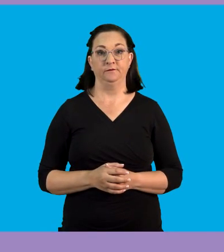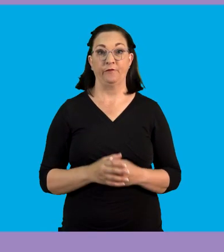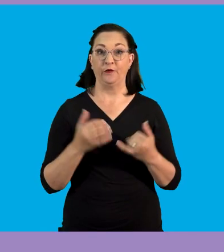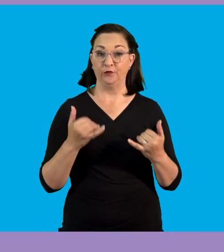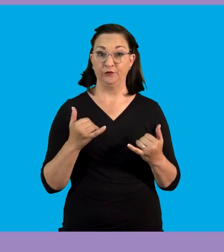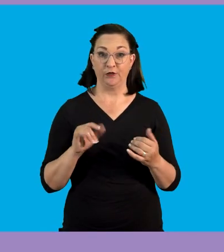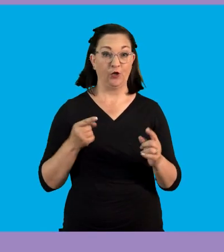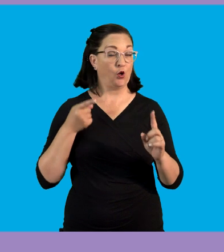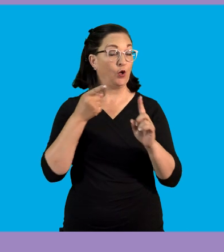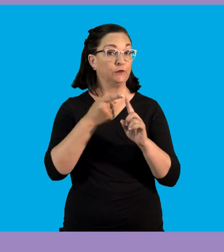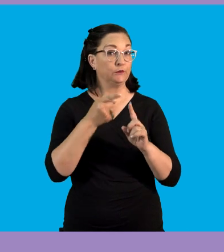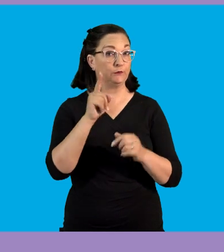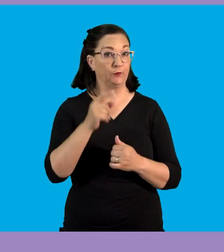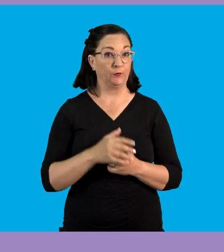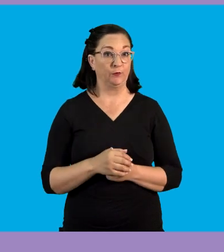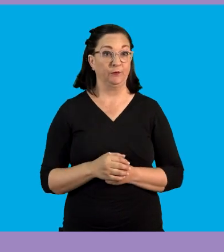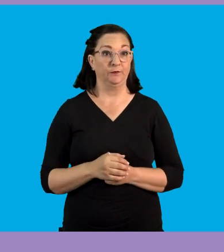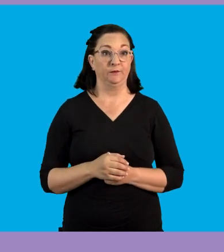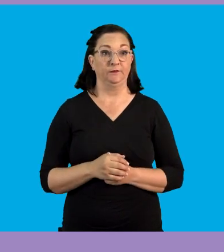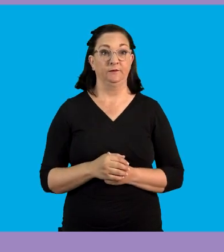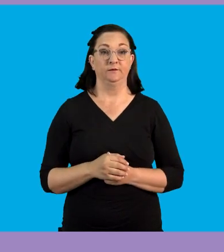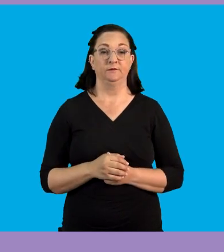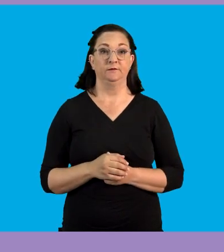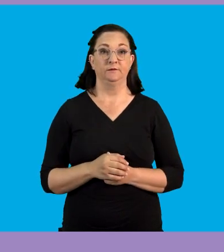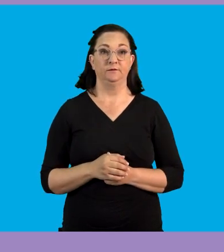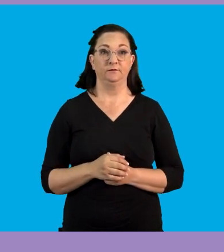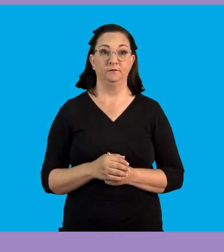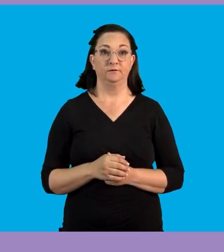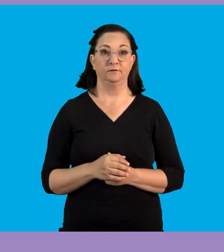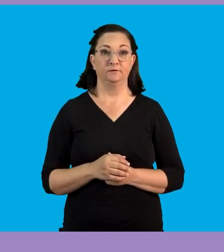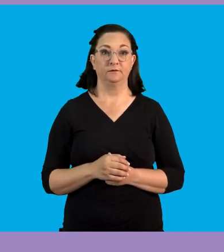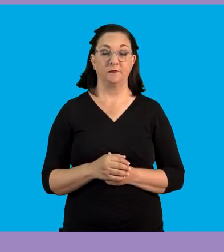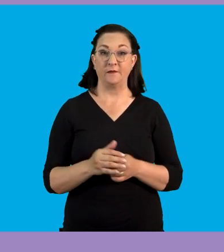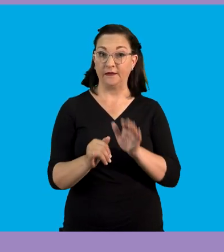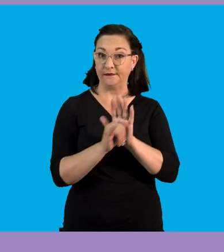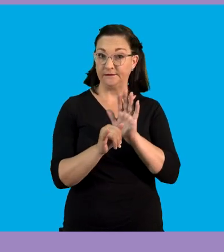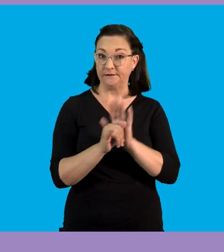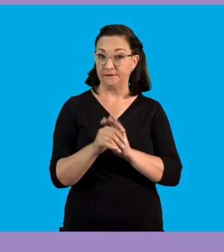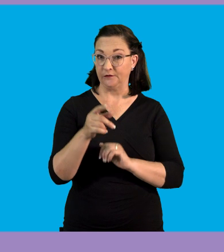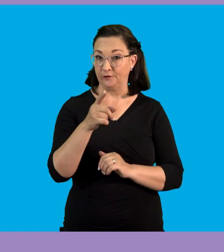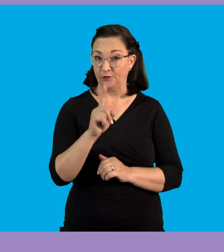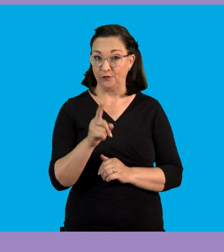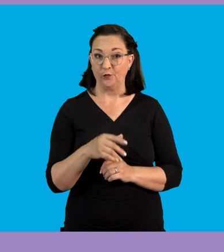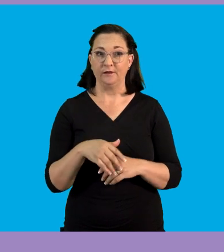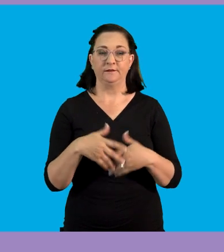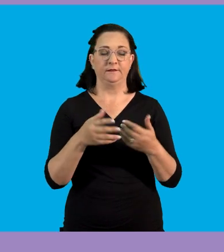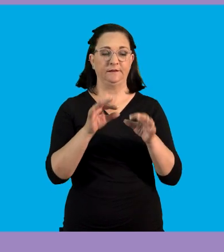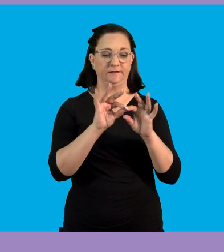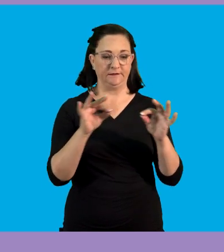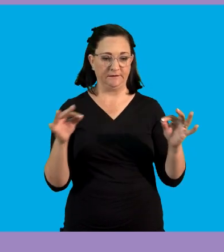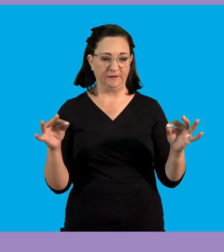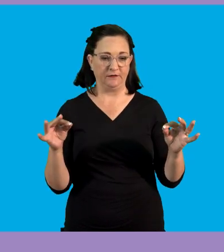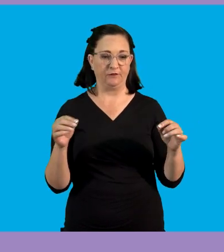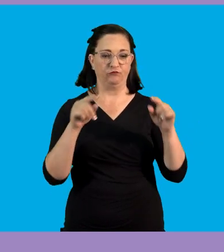Our objective for this lesson are such that you should be able to identify and write clear definitions